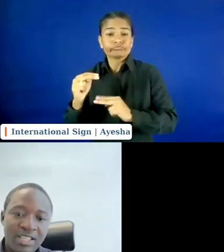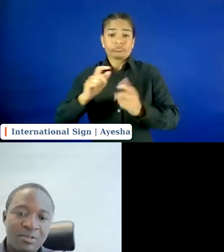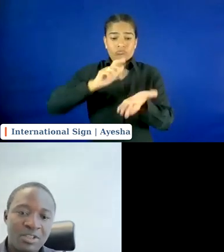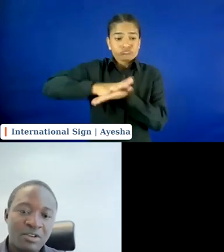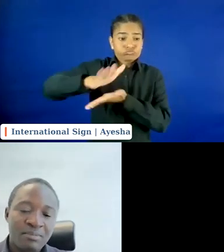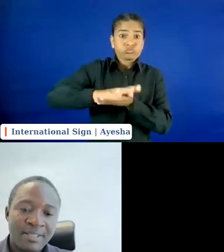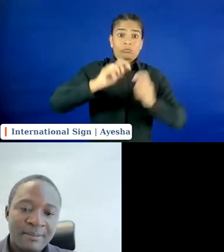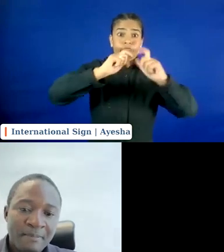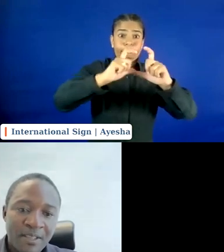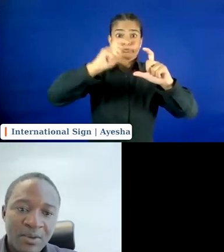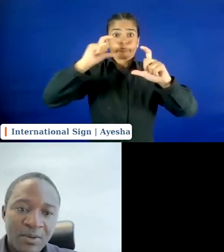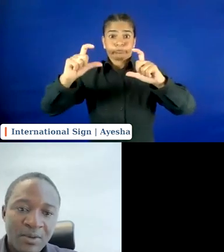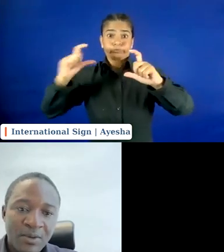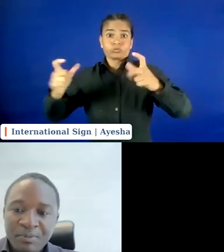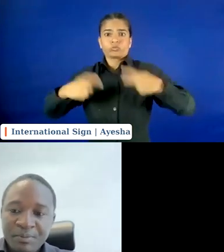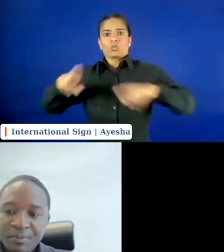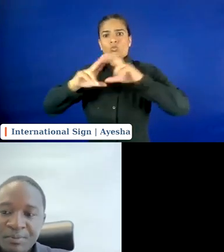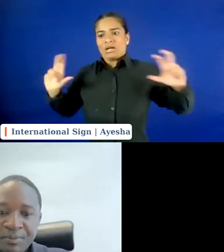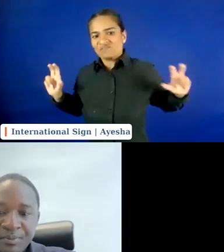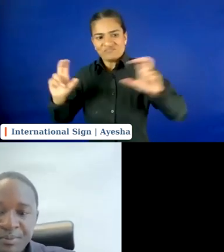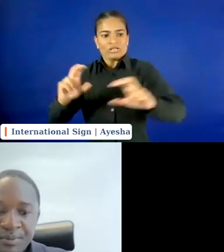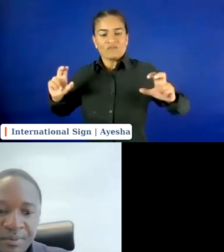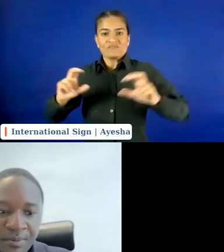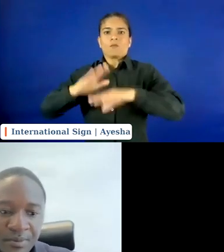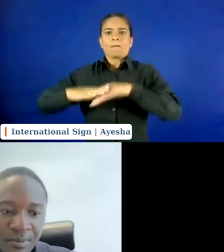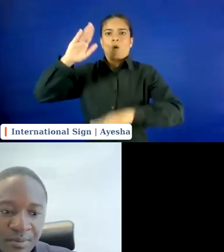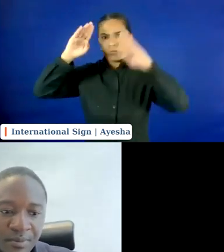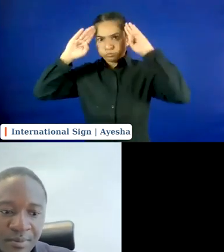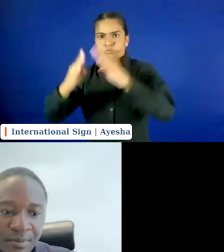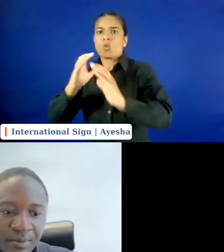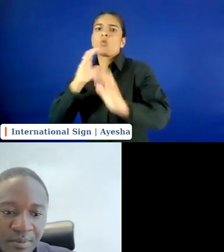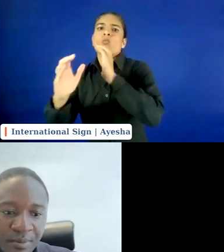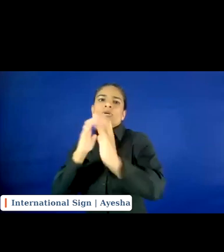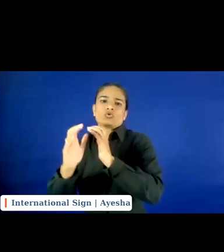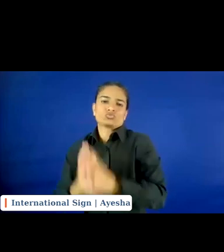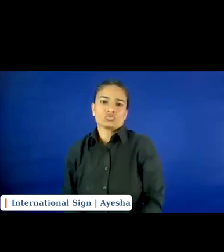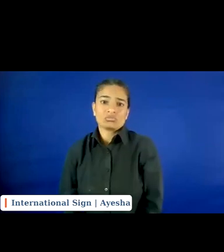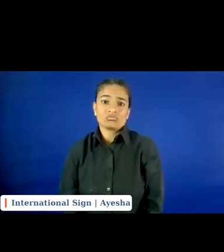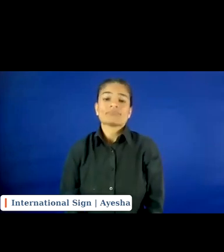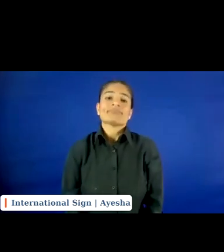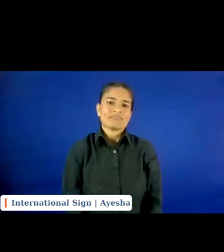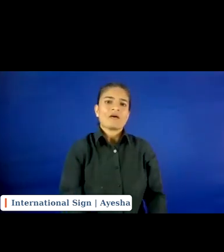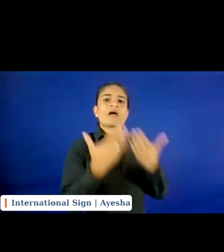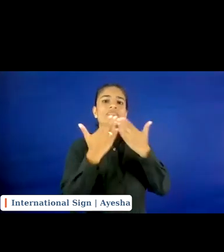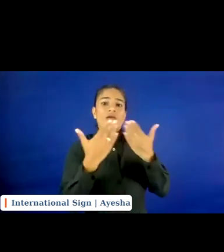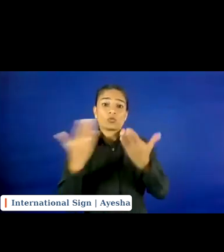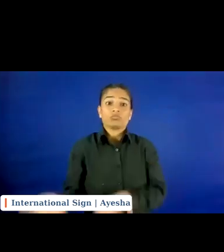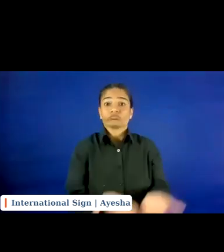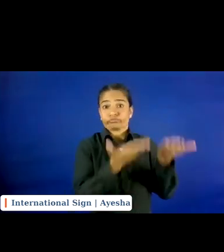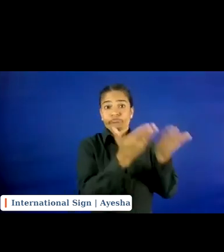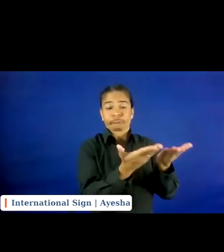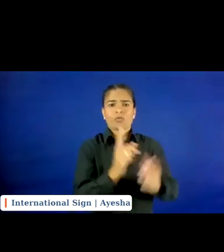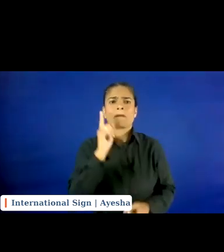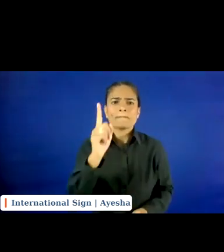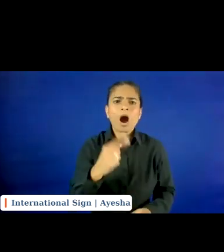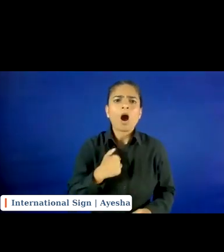for communication for development. Thank you. Thank you, Muya. I may get back to you, but let me go to Sérgio. Sérgio, I